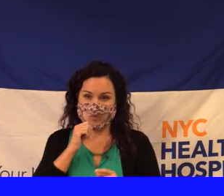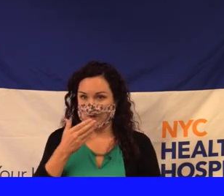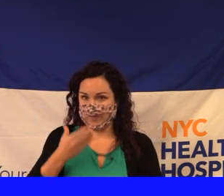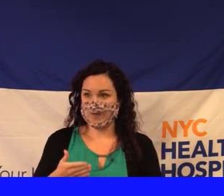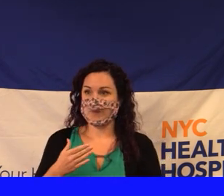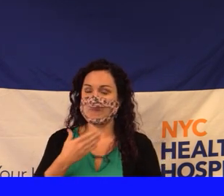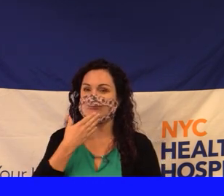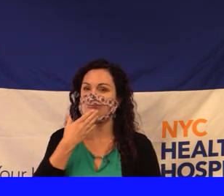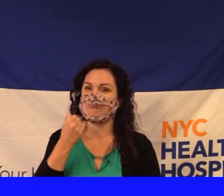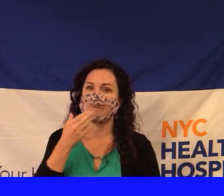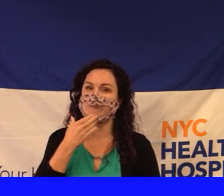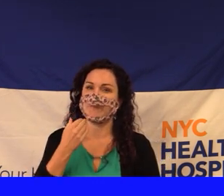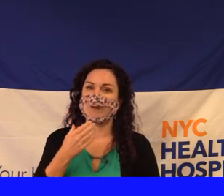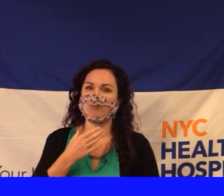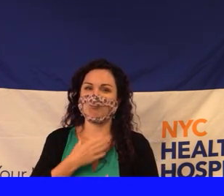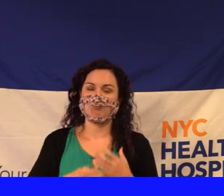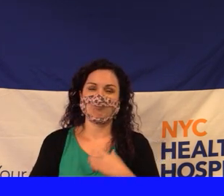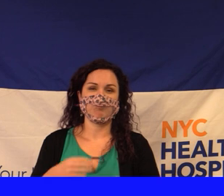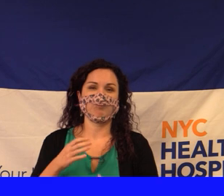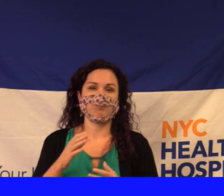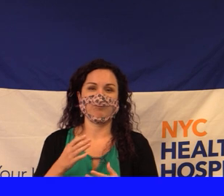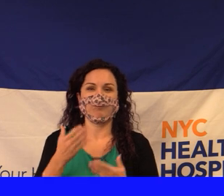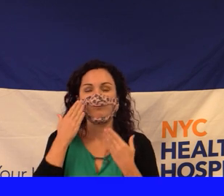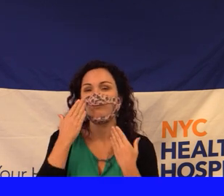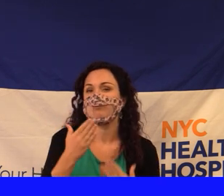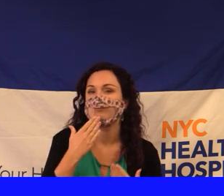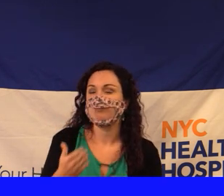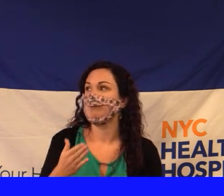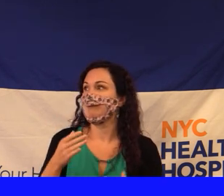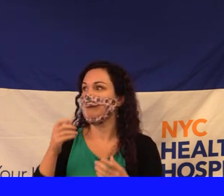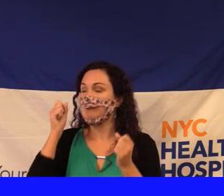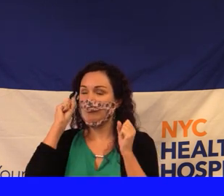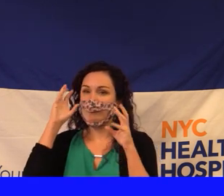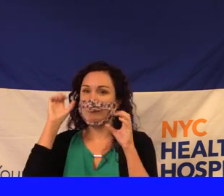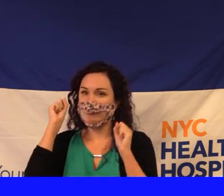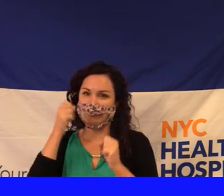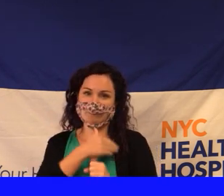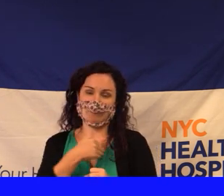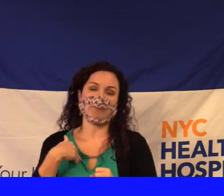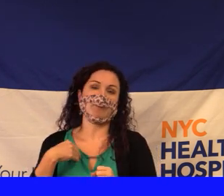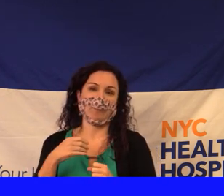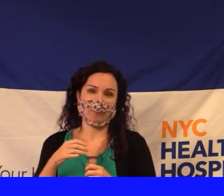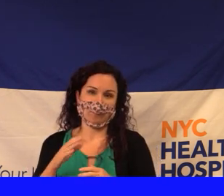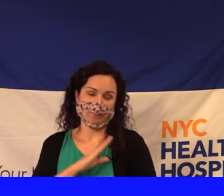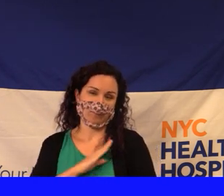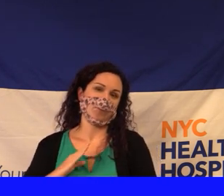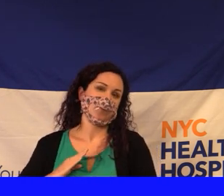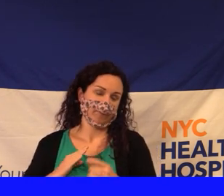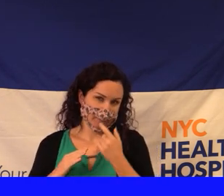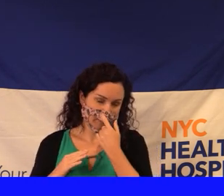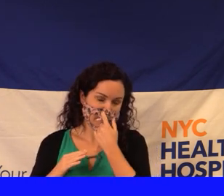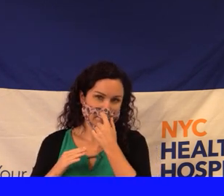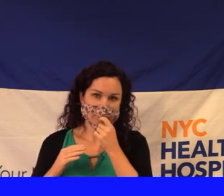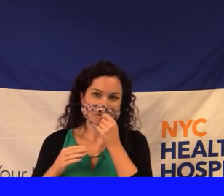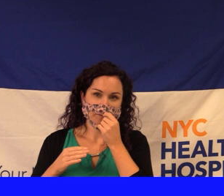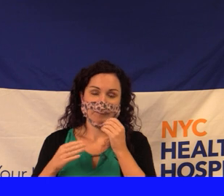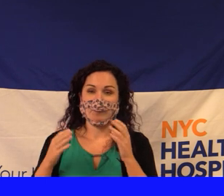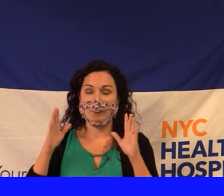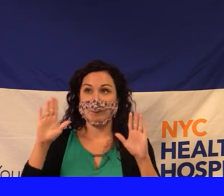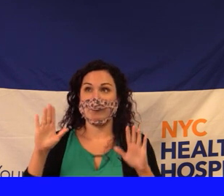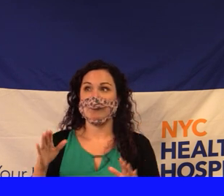wishes. Josephine was an amazing member of our board, an amazing member of the HHC